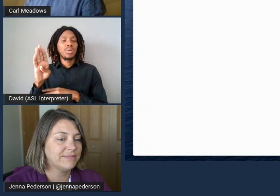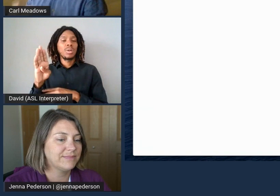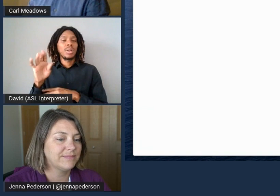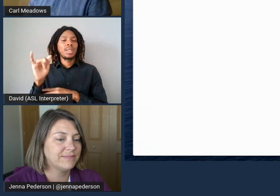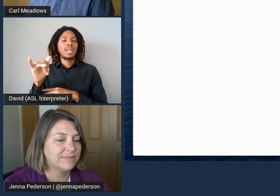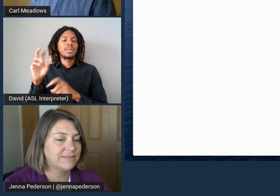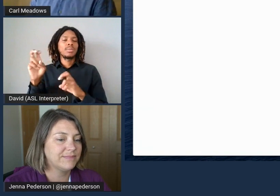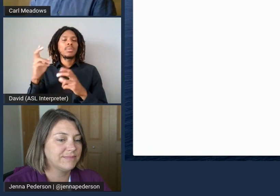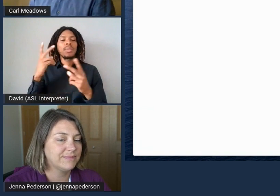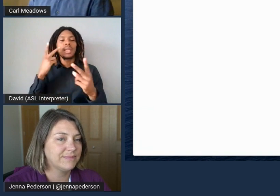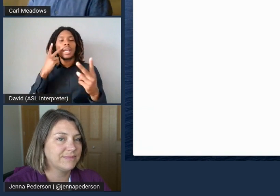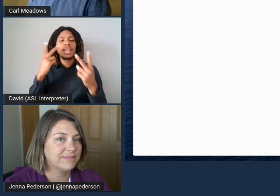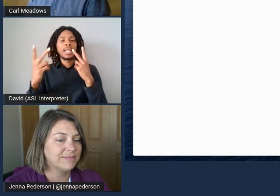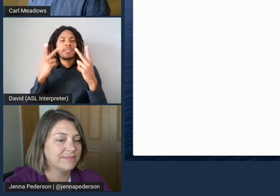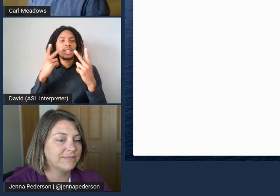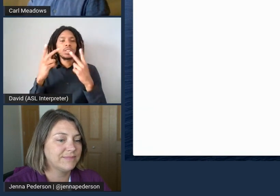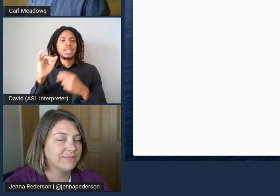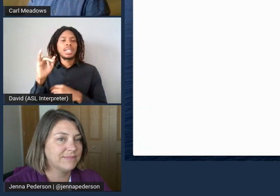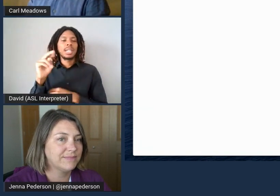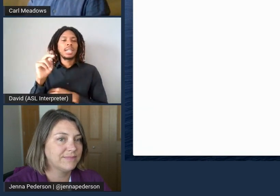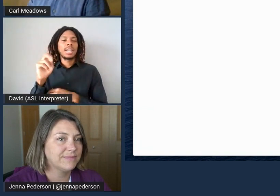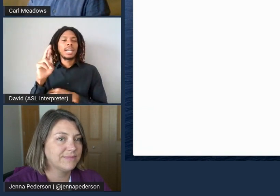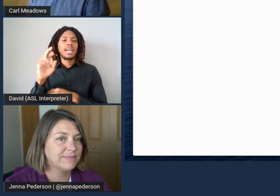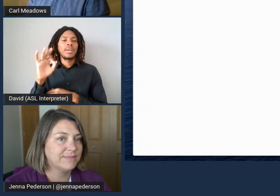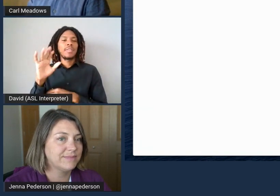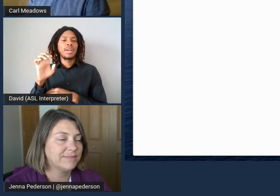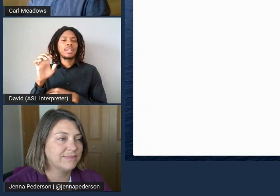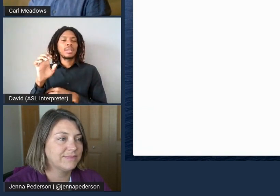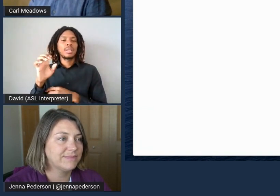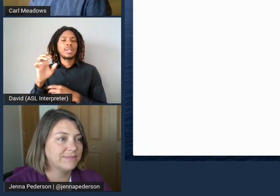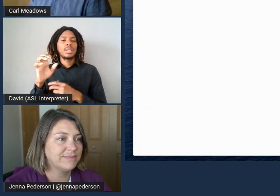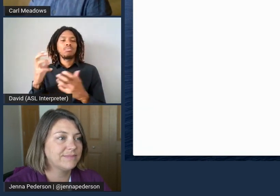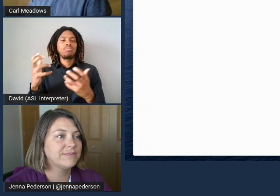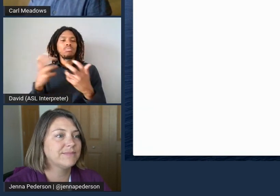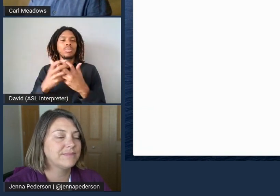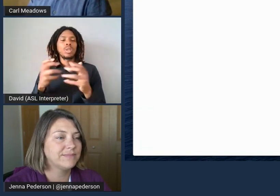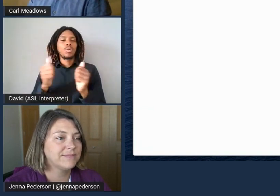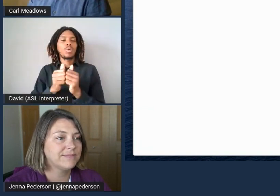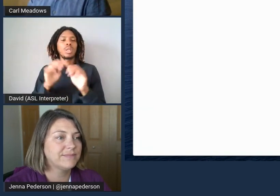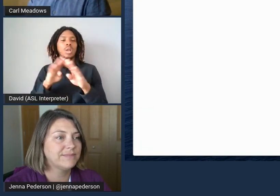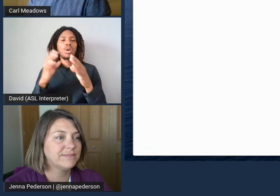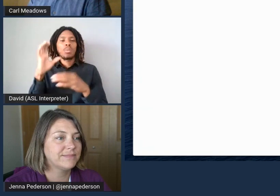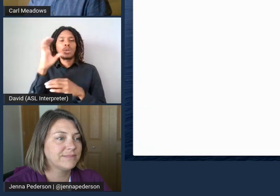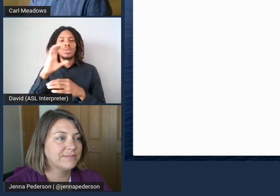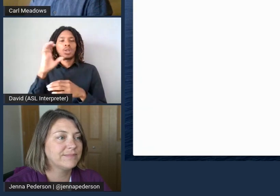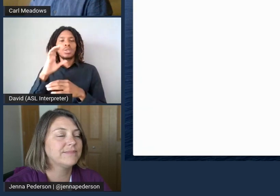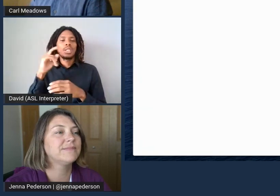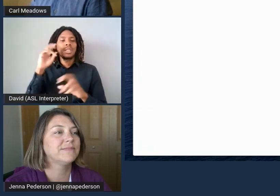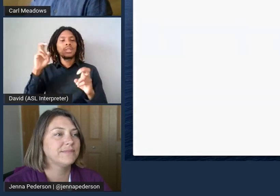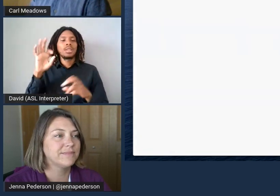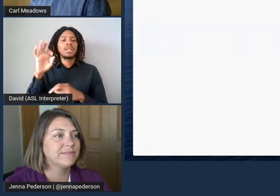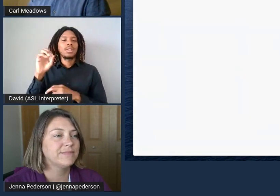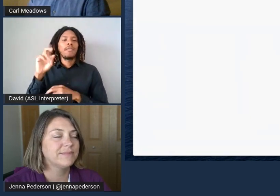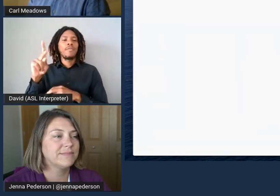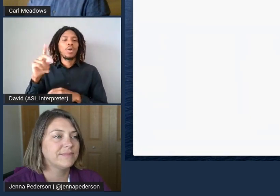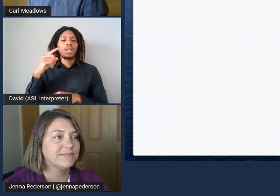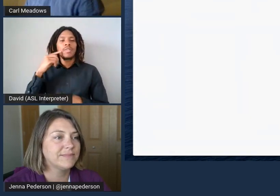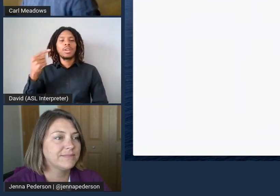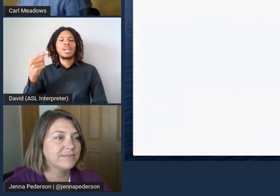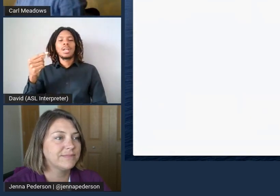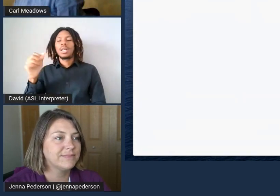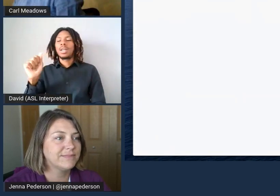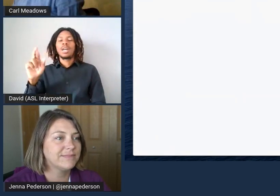the visualization interface that pairs with OpenSearch. It's the fork of Kibana, which, fun